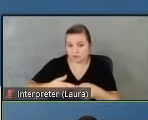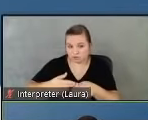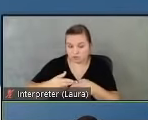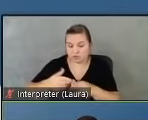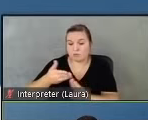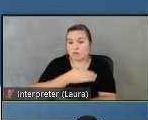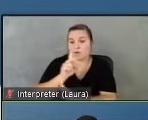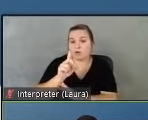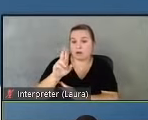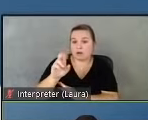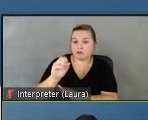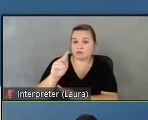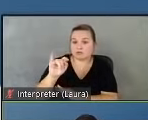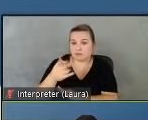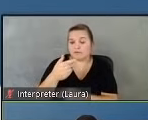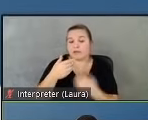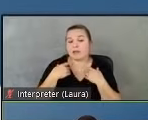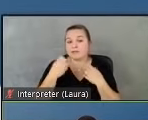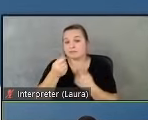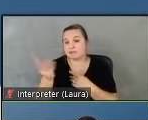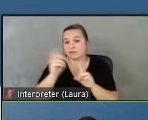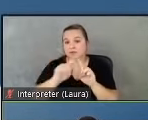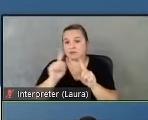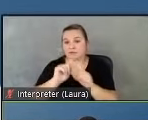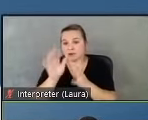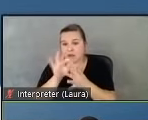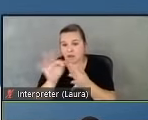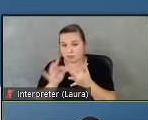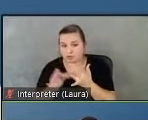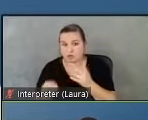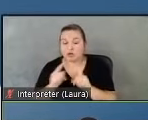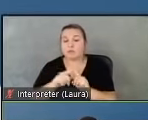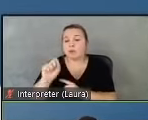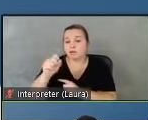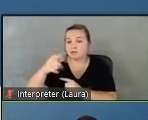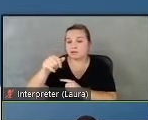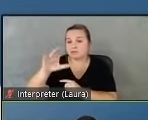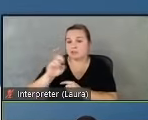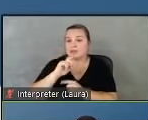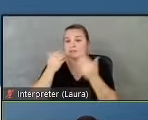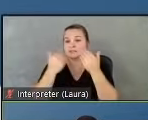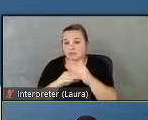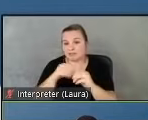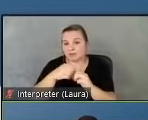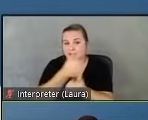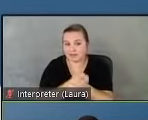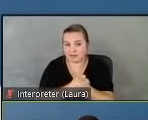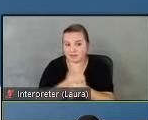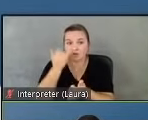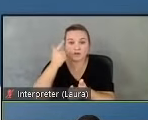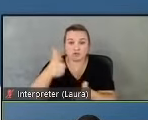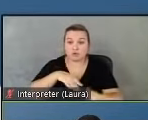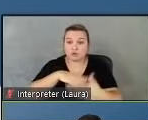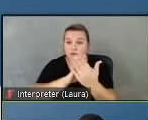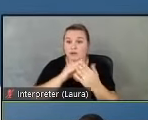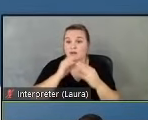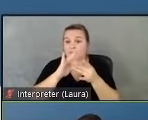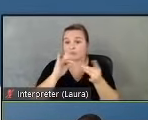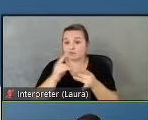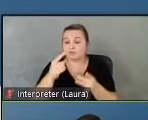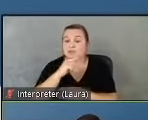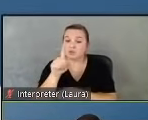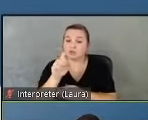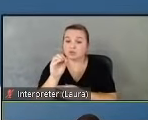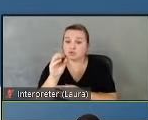several different options to pick from, but space is limited in each one. if you encounter a message that the Zoom room